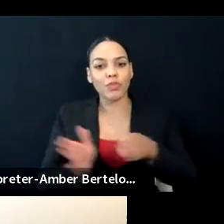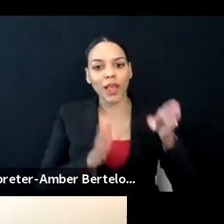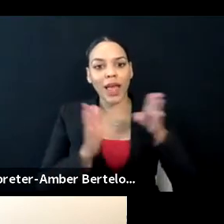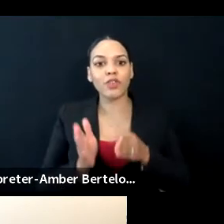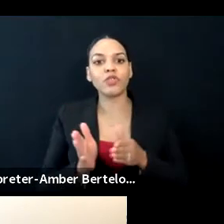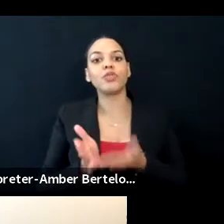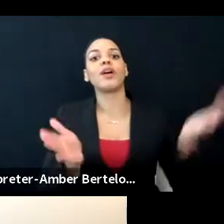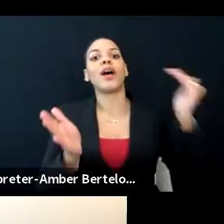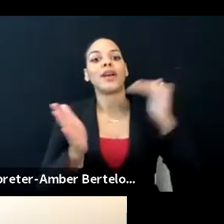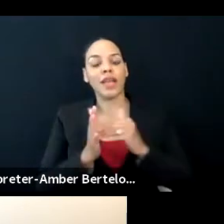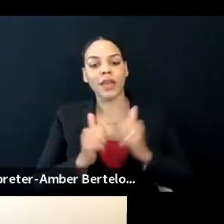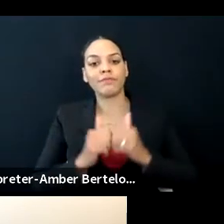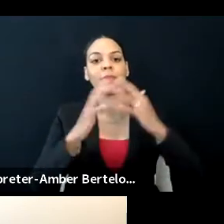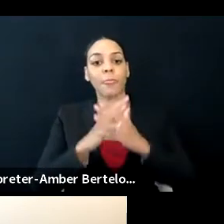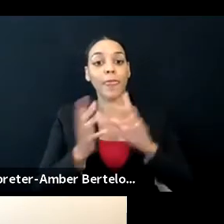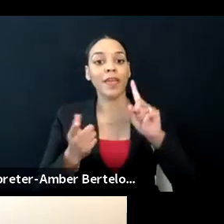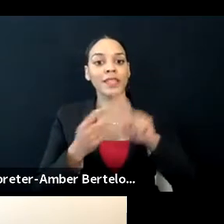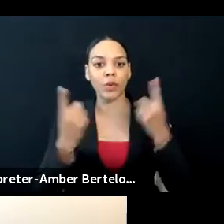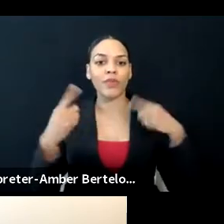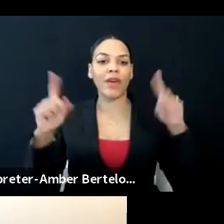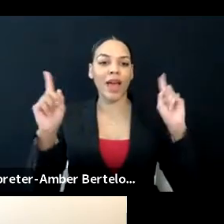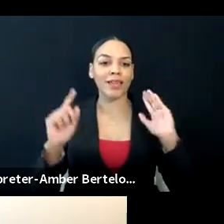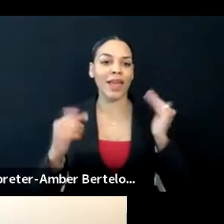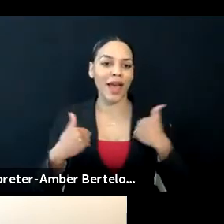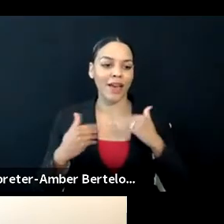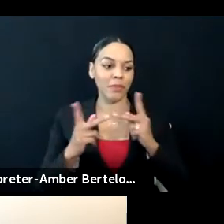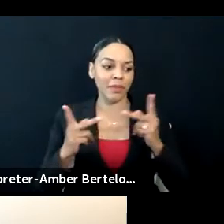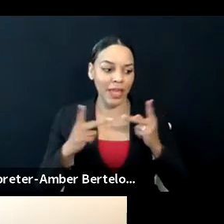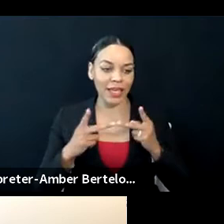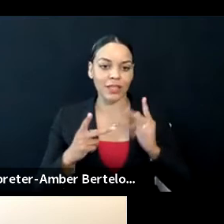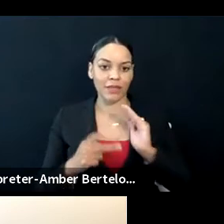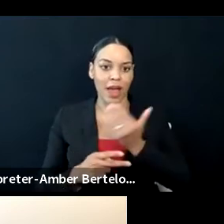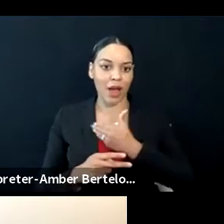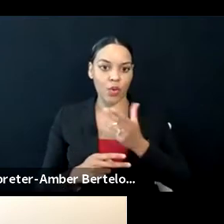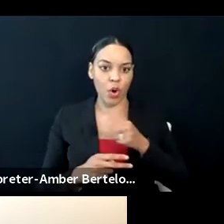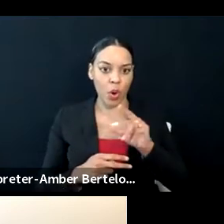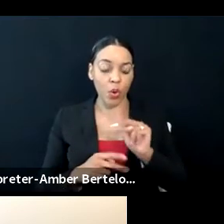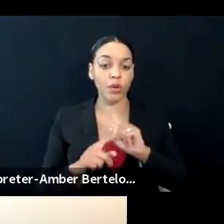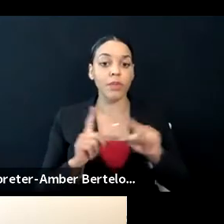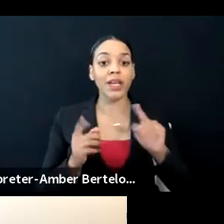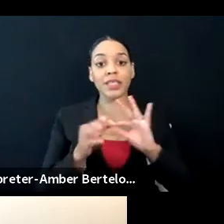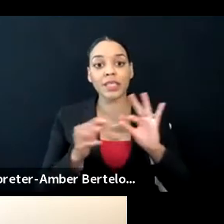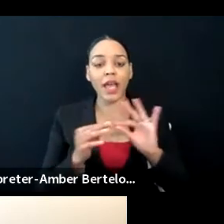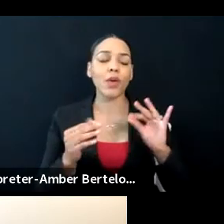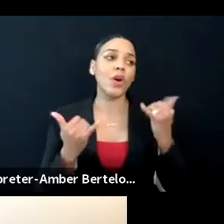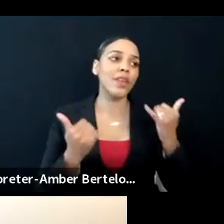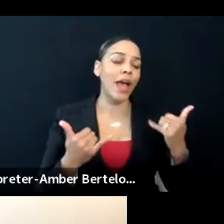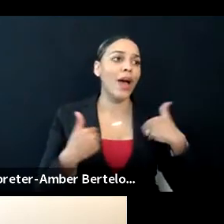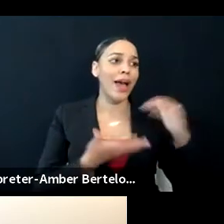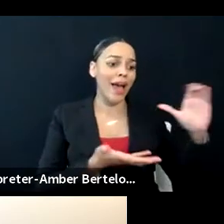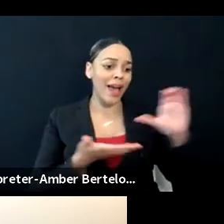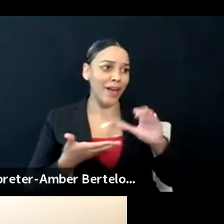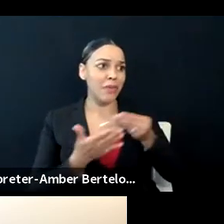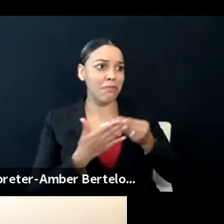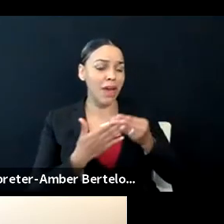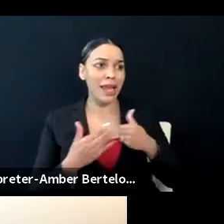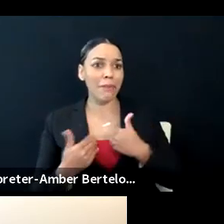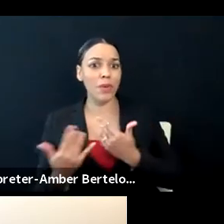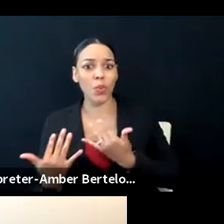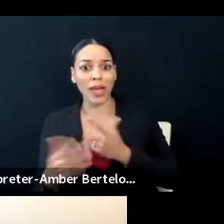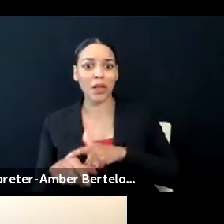and space of our own. But I think that saying, well, I got the money and I got to do what they say because I've been waiting for the